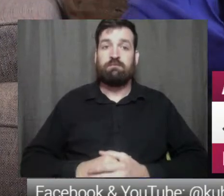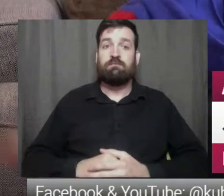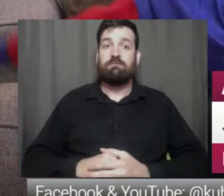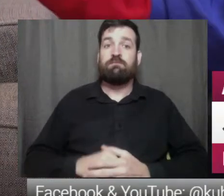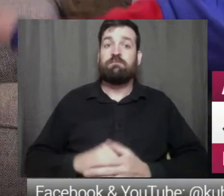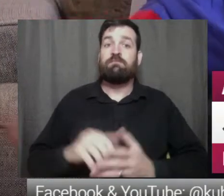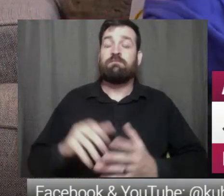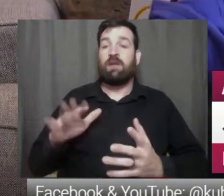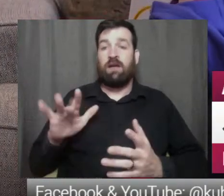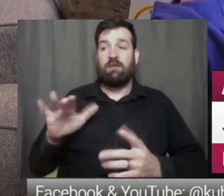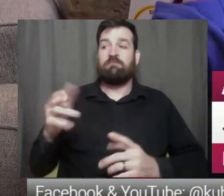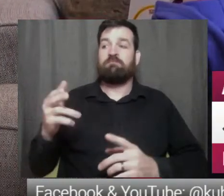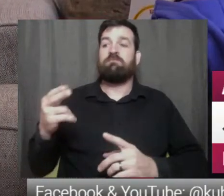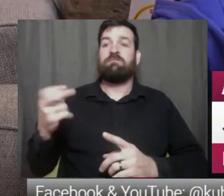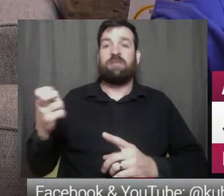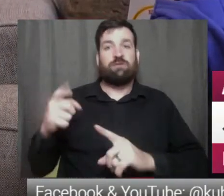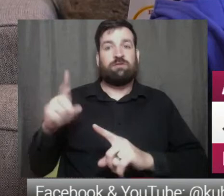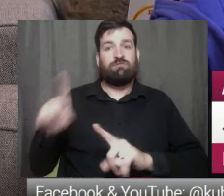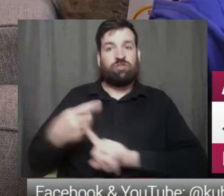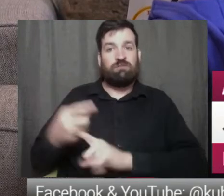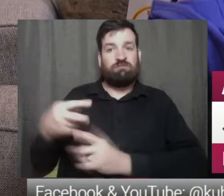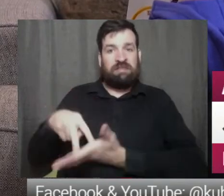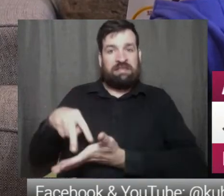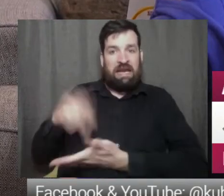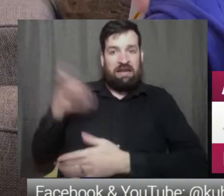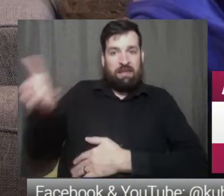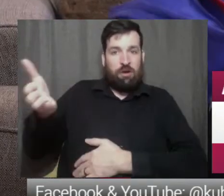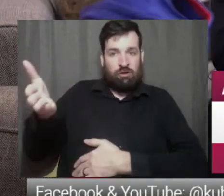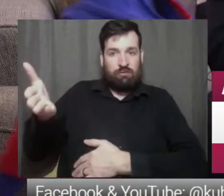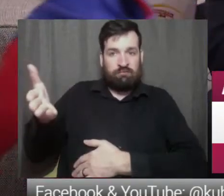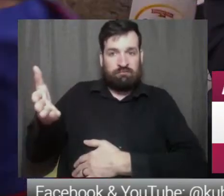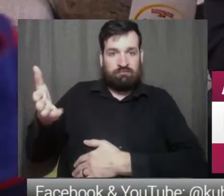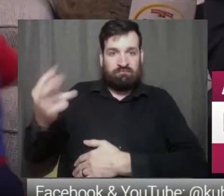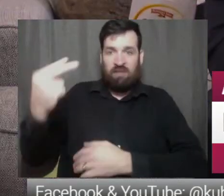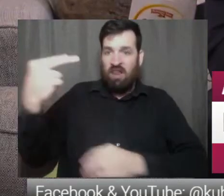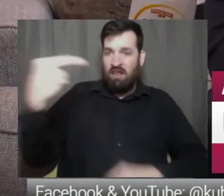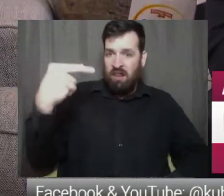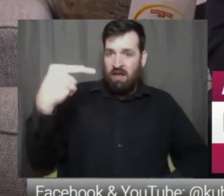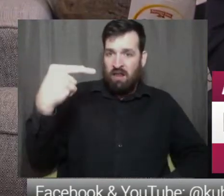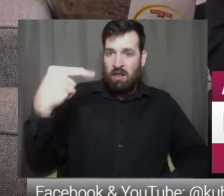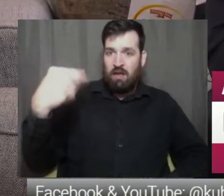He was just standing there, kind of looking down at me.